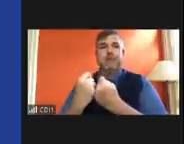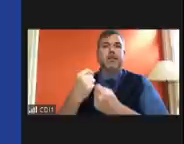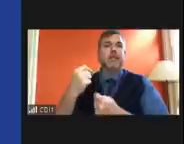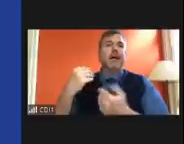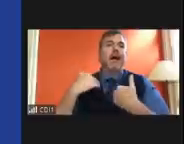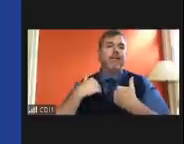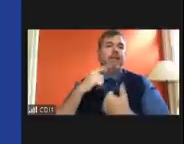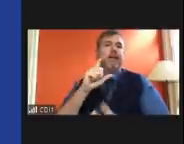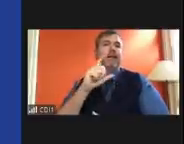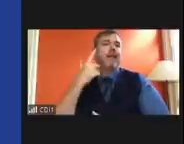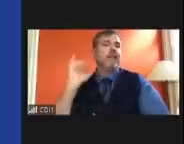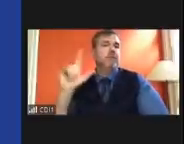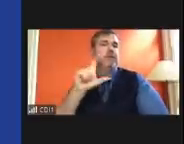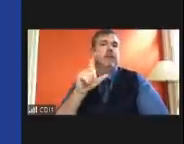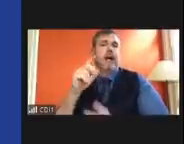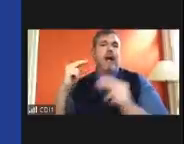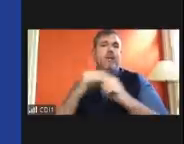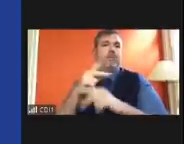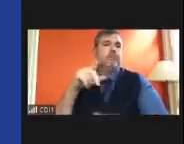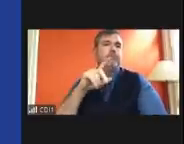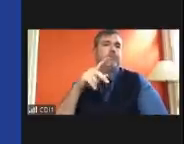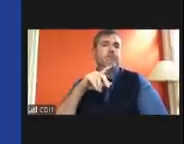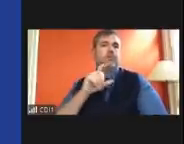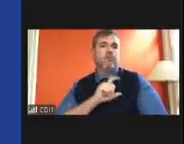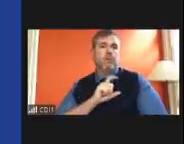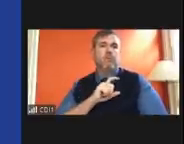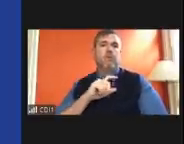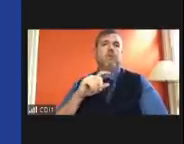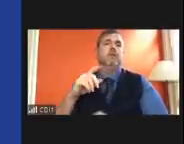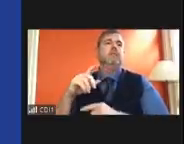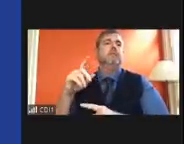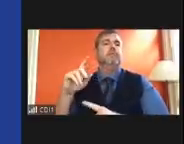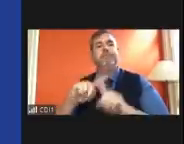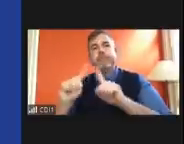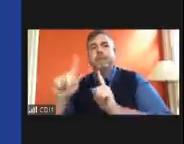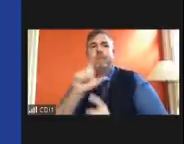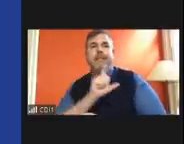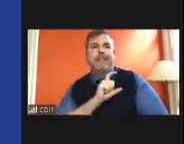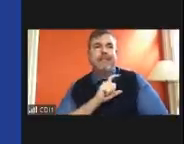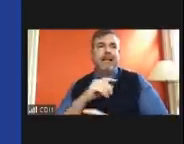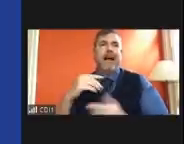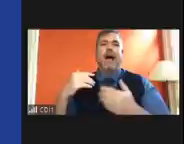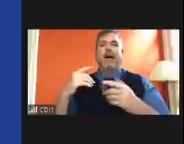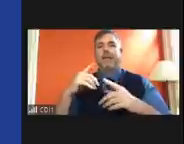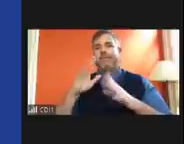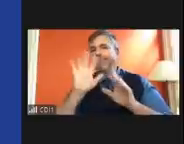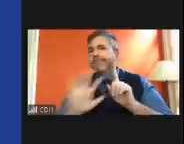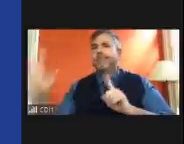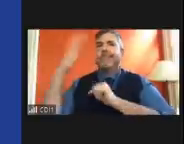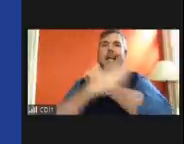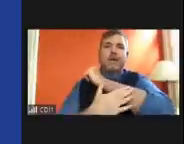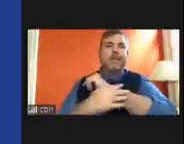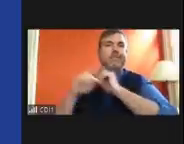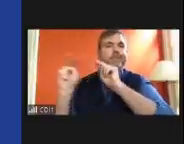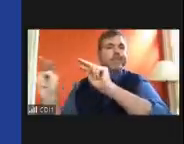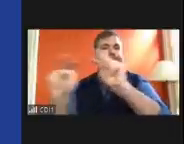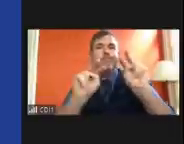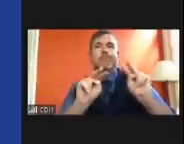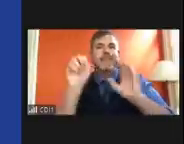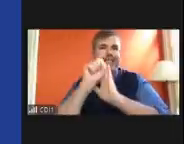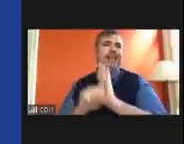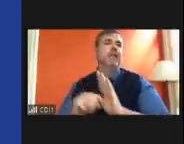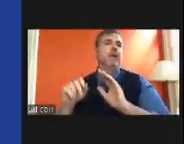around the state and especially focusing on areas that are on the watch list. So I know that they have enforced in counties around the Bay